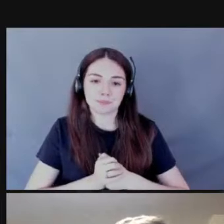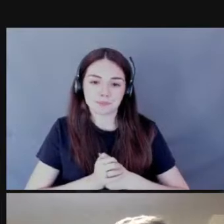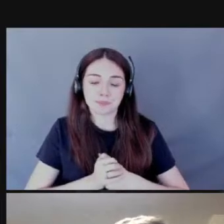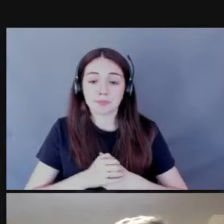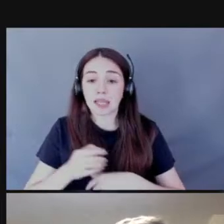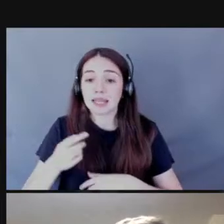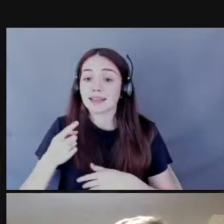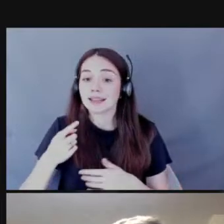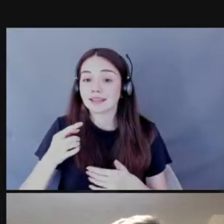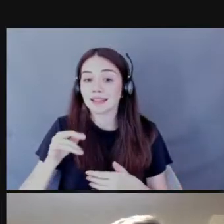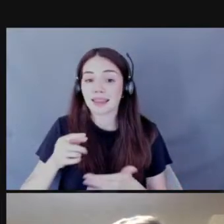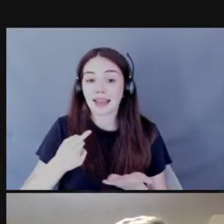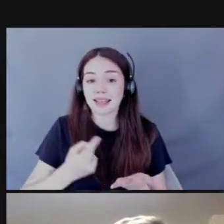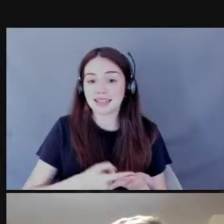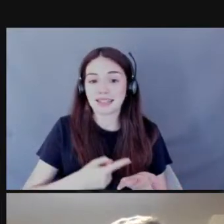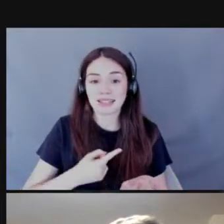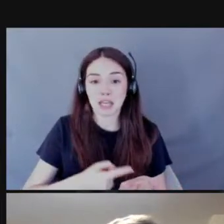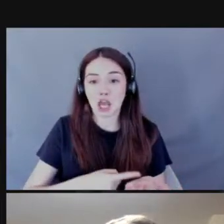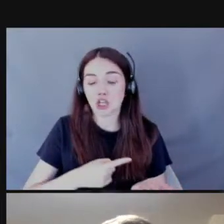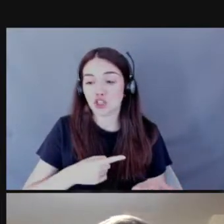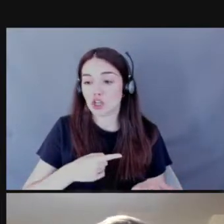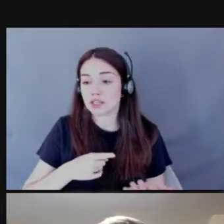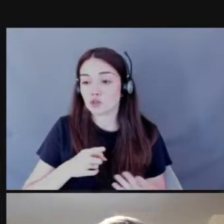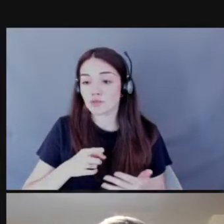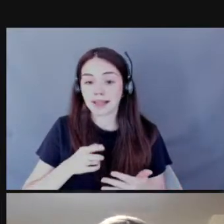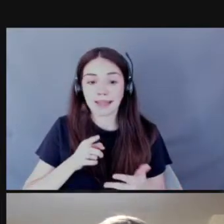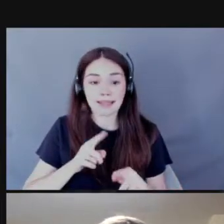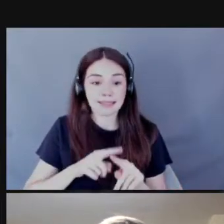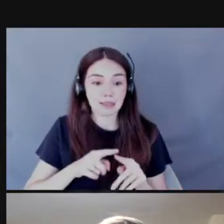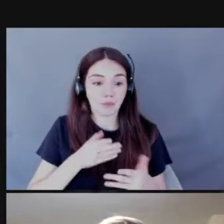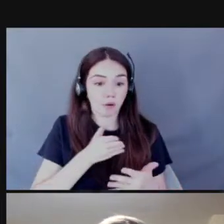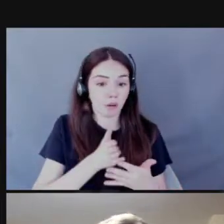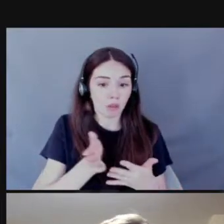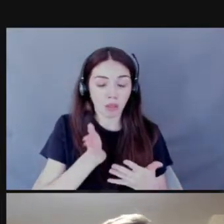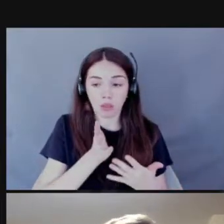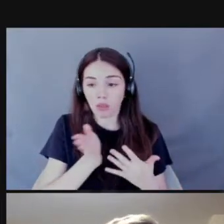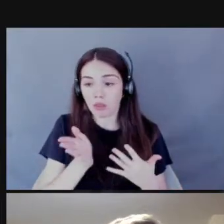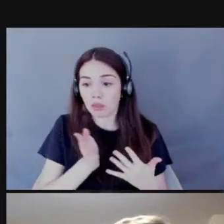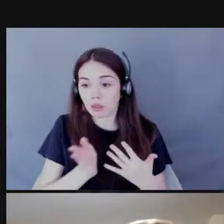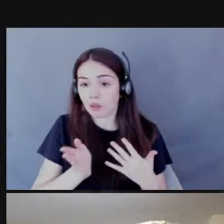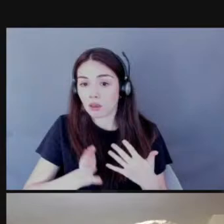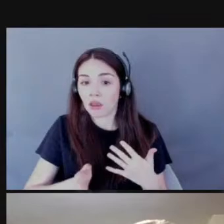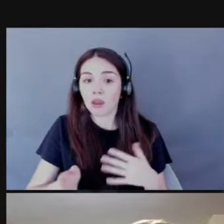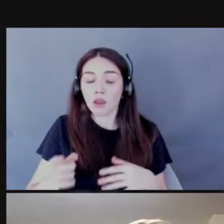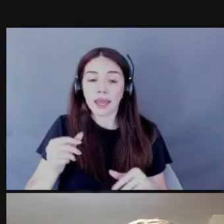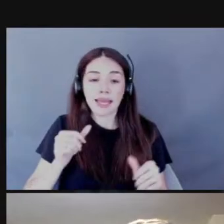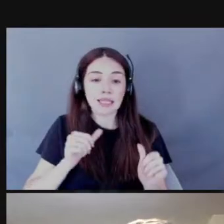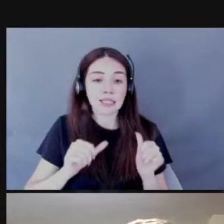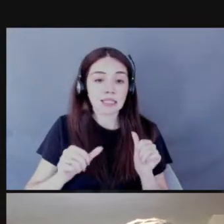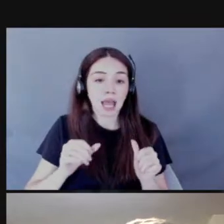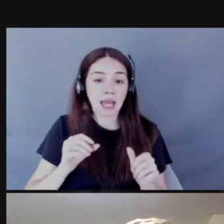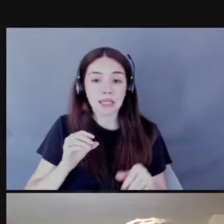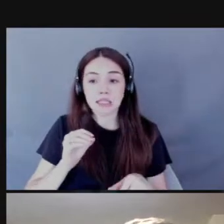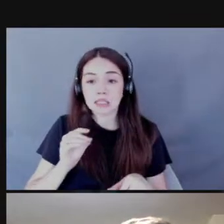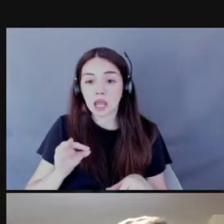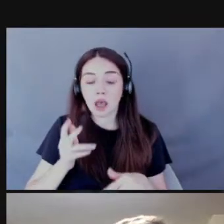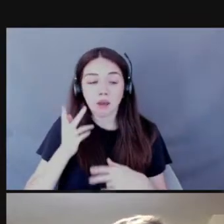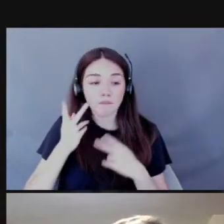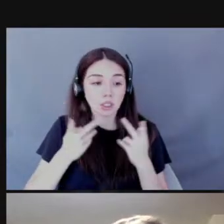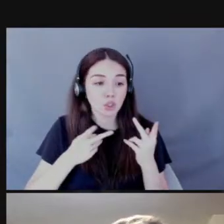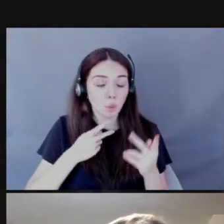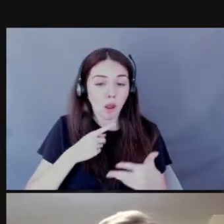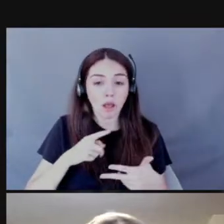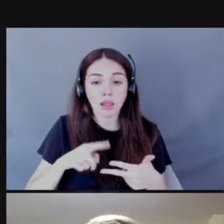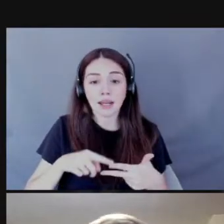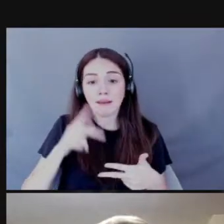takes us into all kinds of different territory, from the science of visuality to the